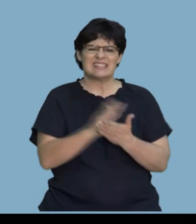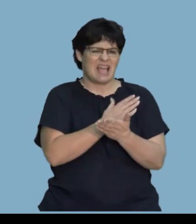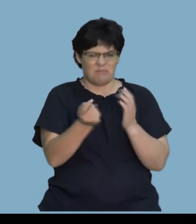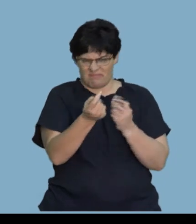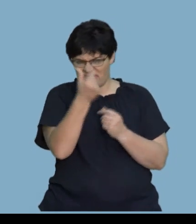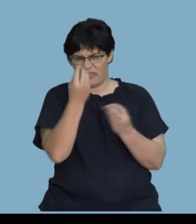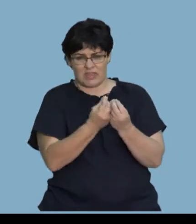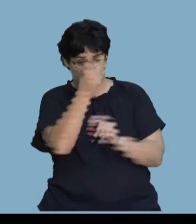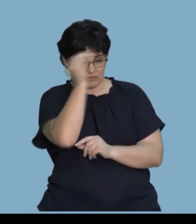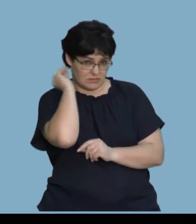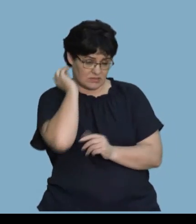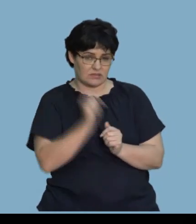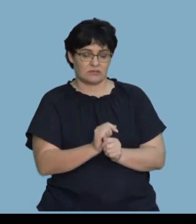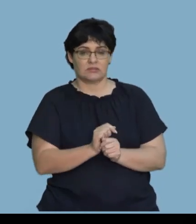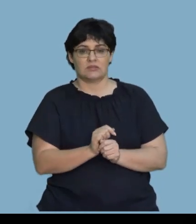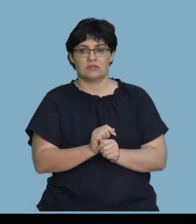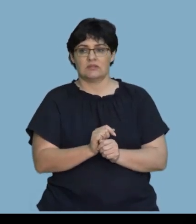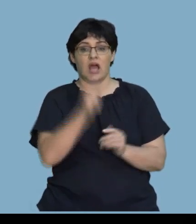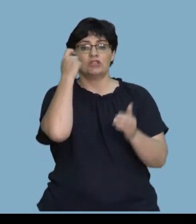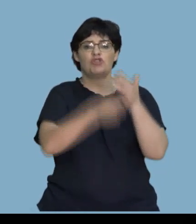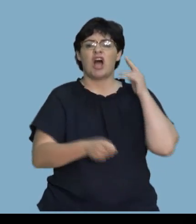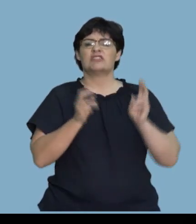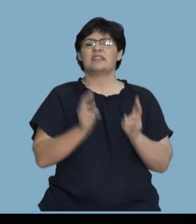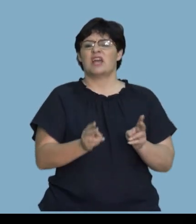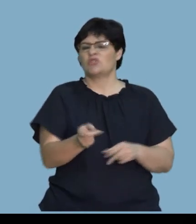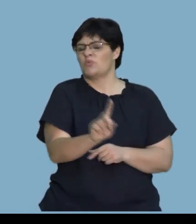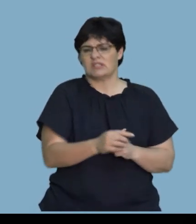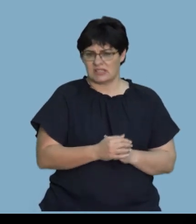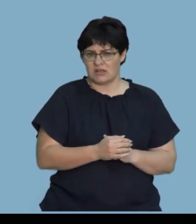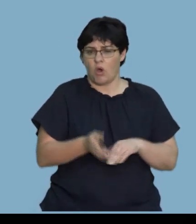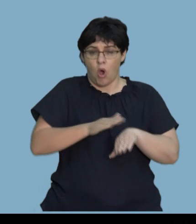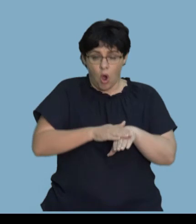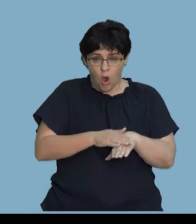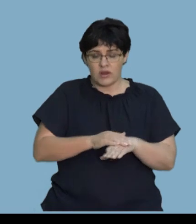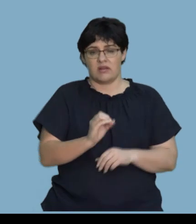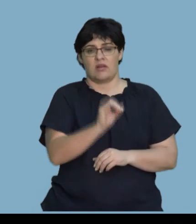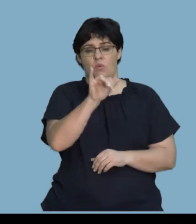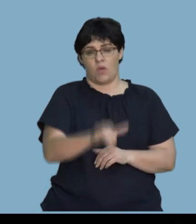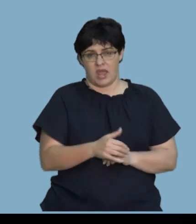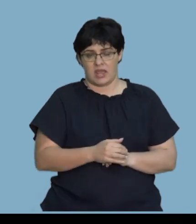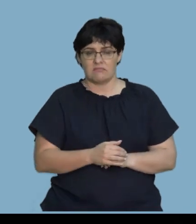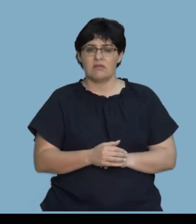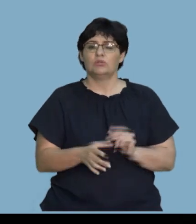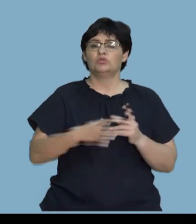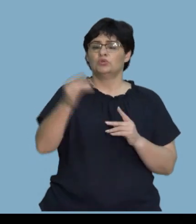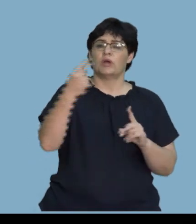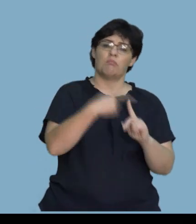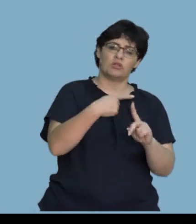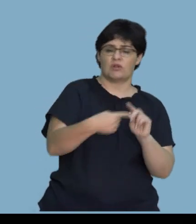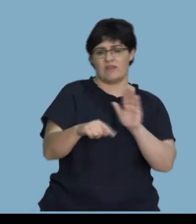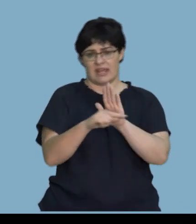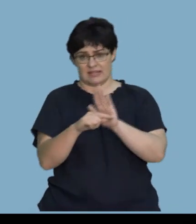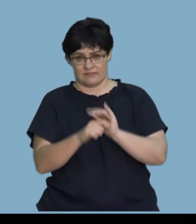right? What is the nature of the charge on sphere Y, okay? Choose from positive or negative, okay? If we go